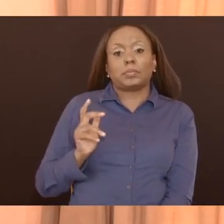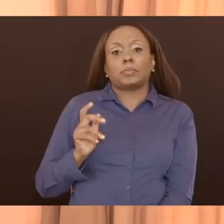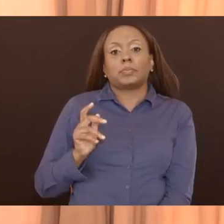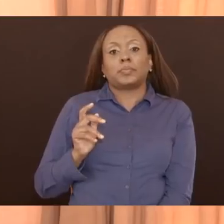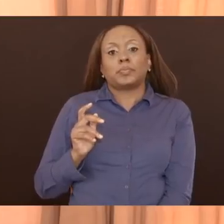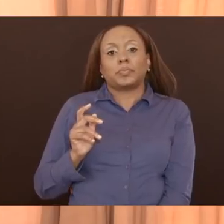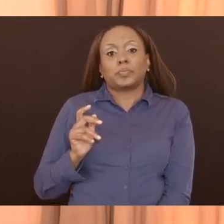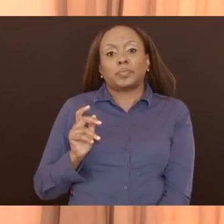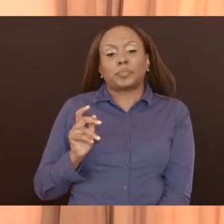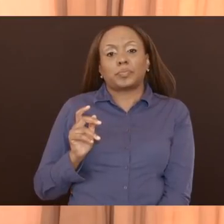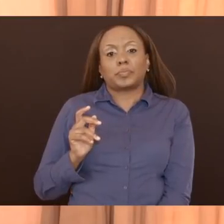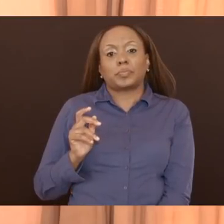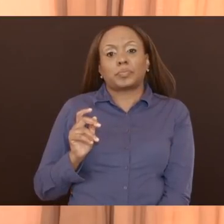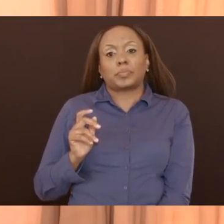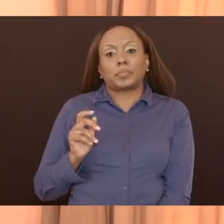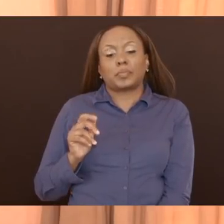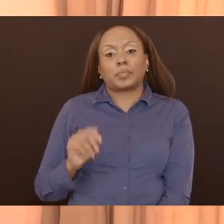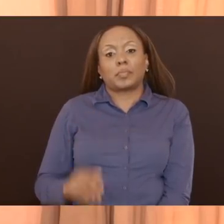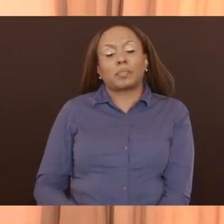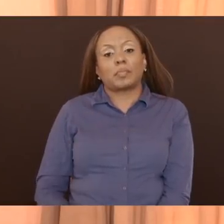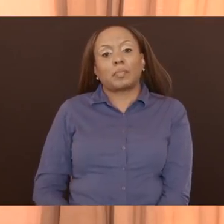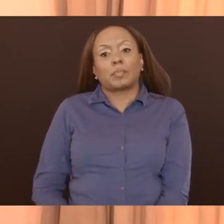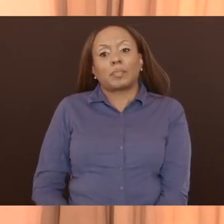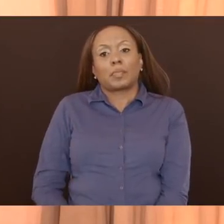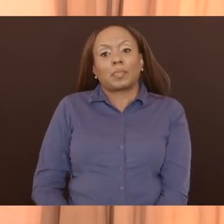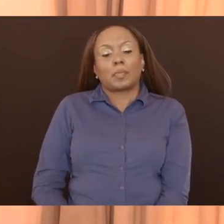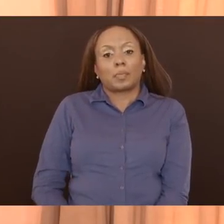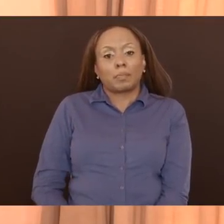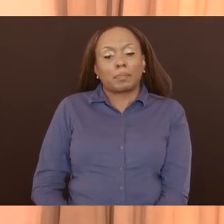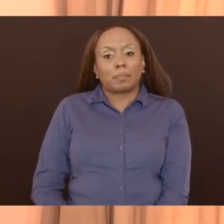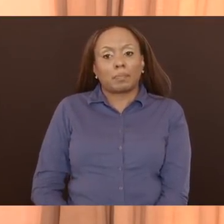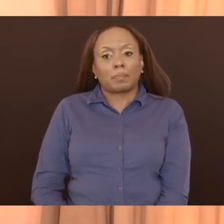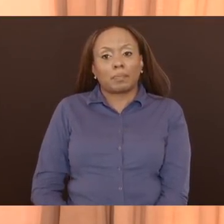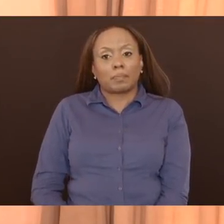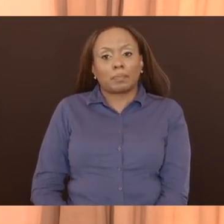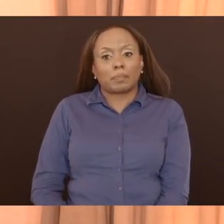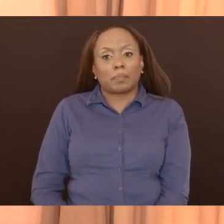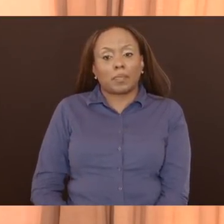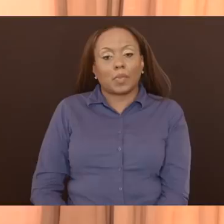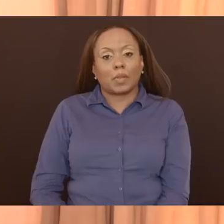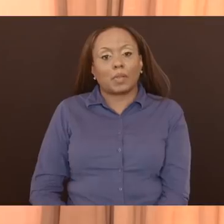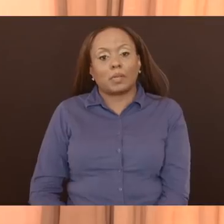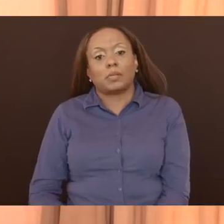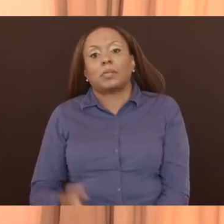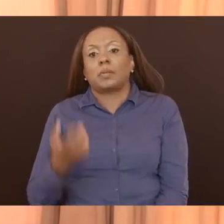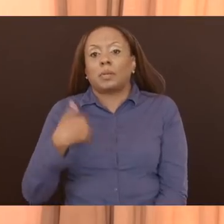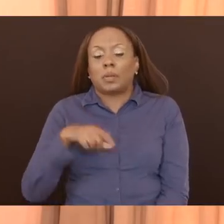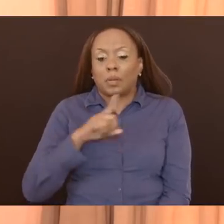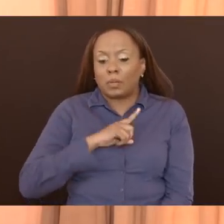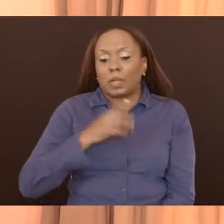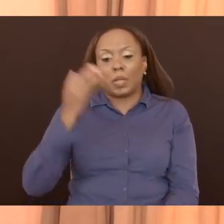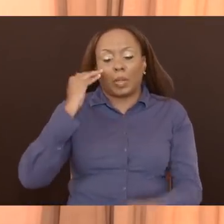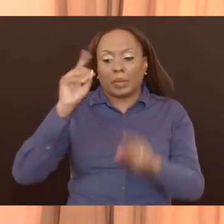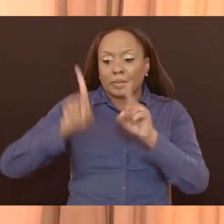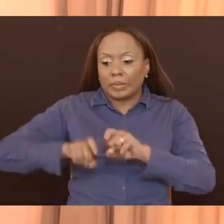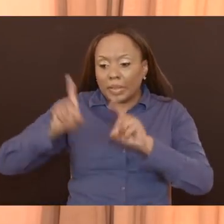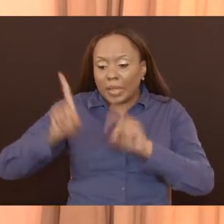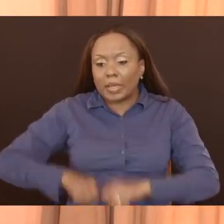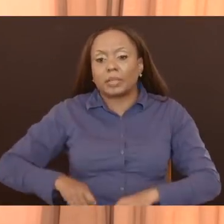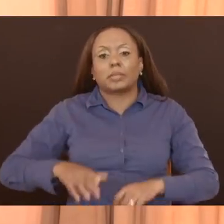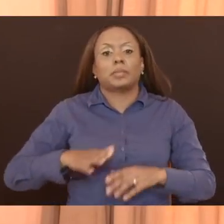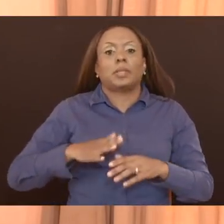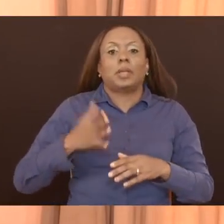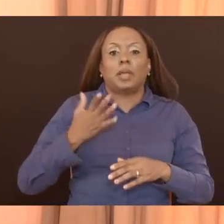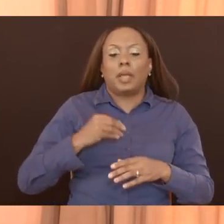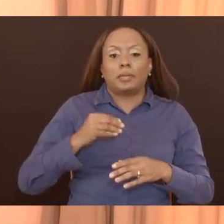within a 24-hour period so that there's no overlap. And I'm also happy to report that the Best Dos